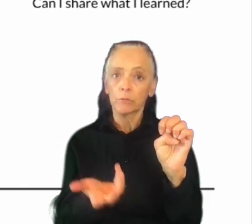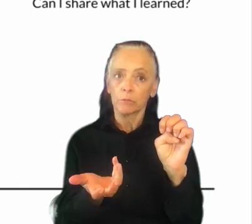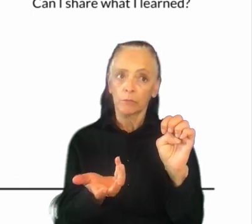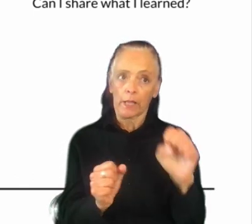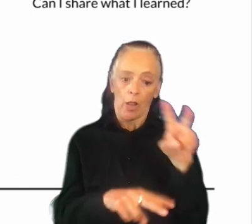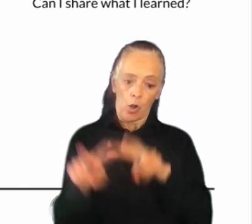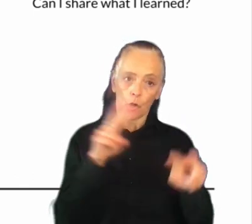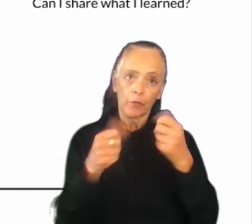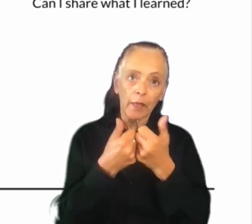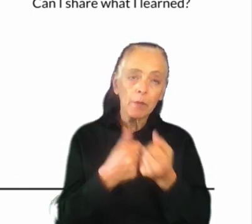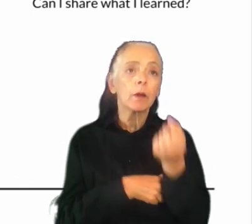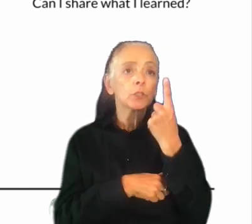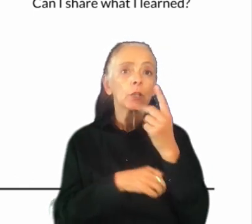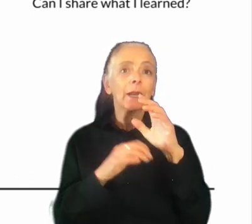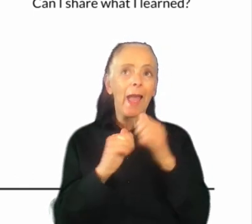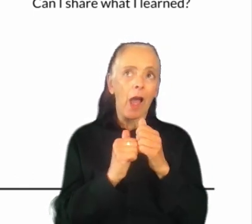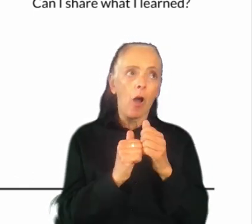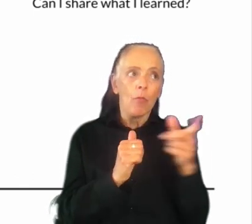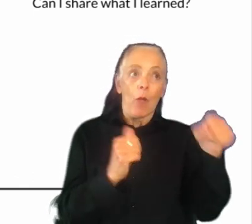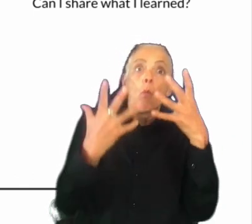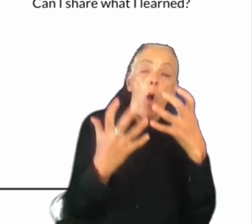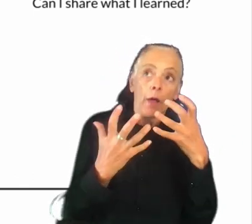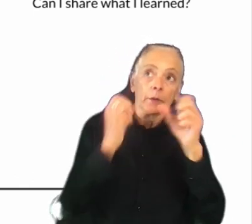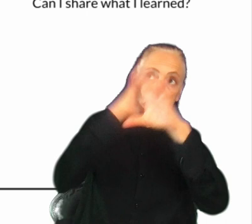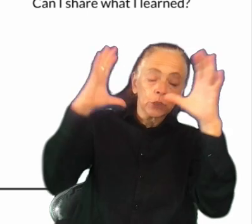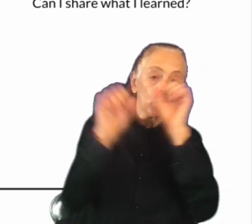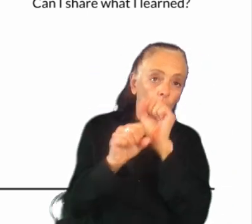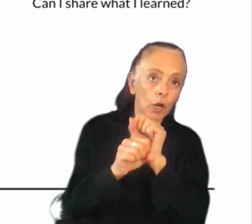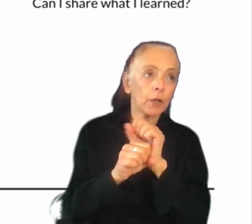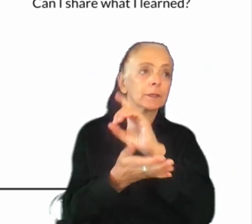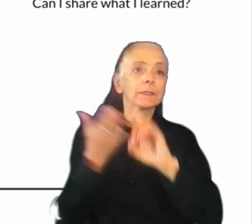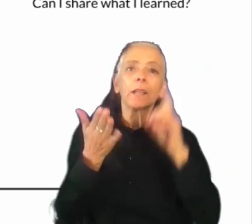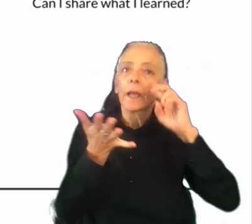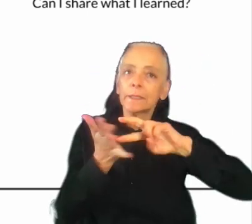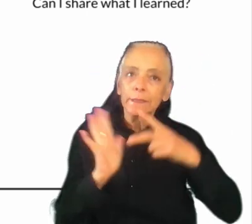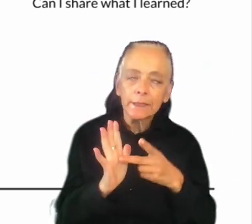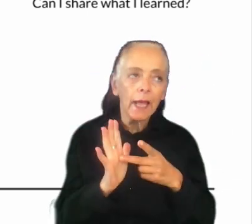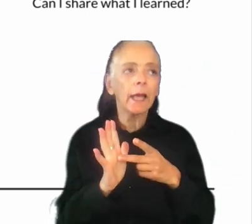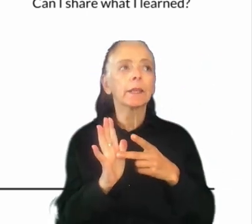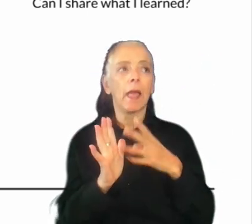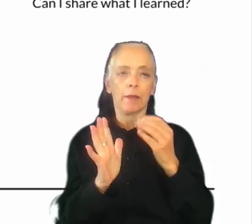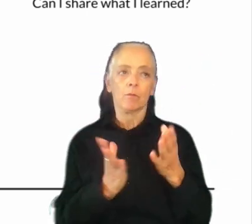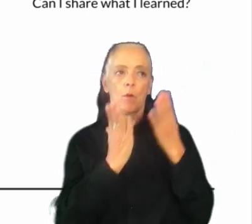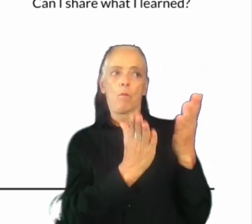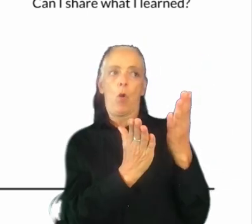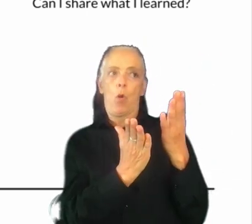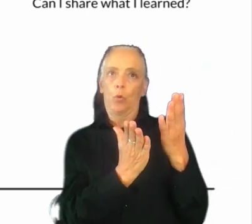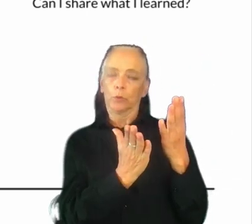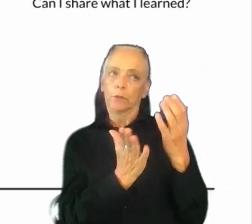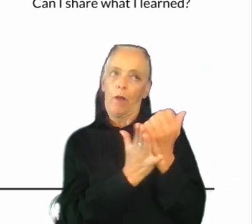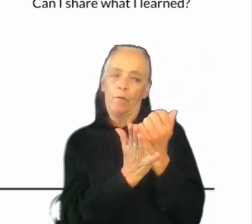look at the game understand how it's meant to work understand the design intent what is it the designers trying to do and propose something